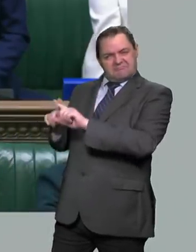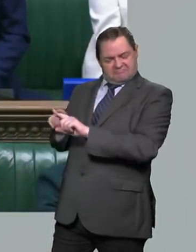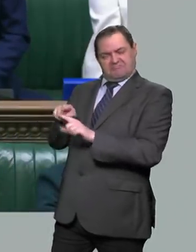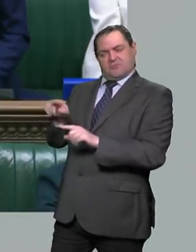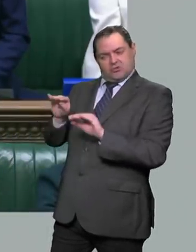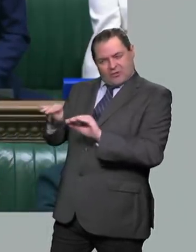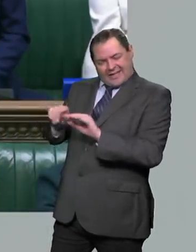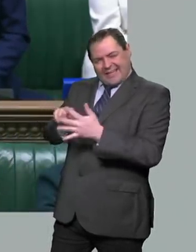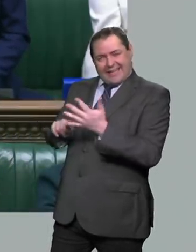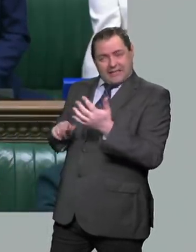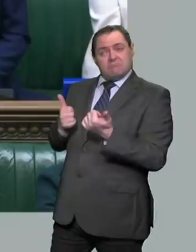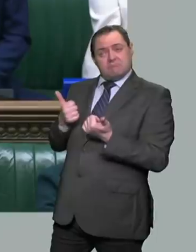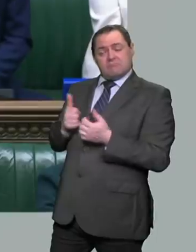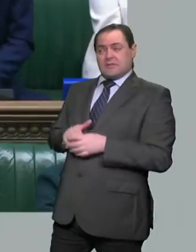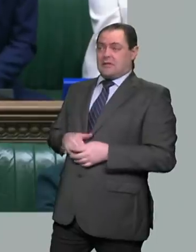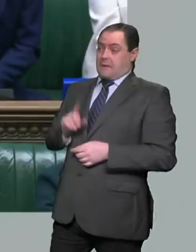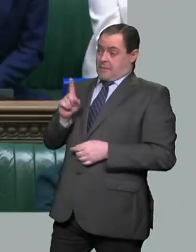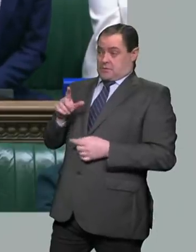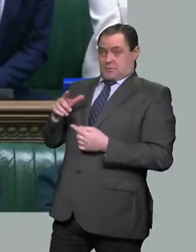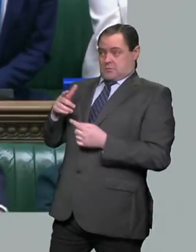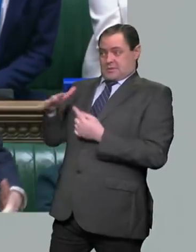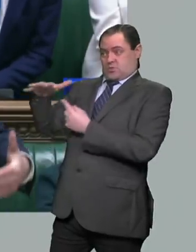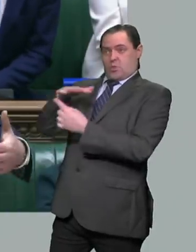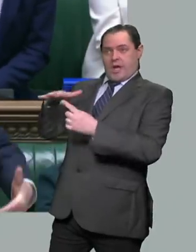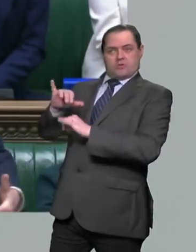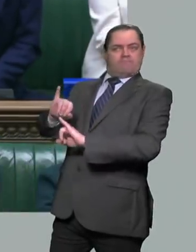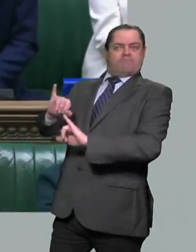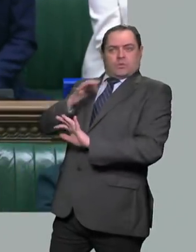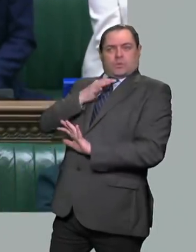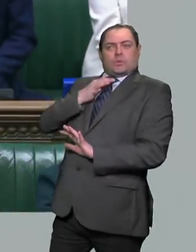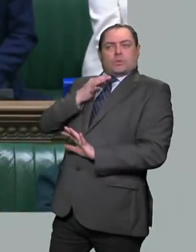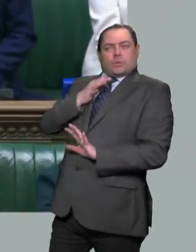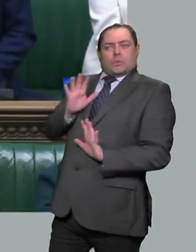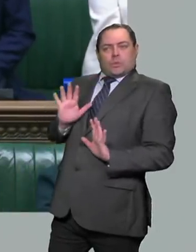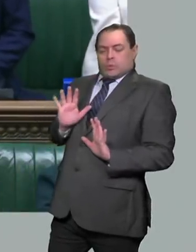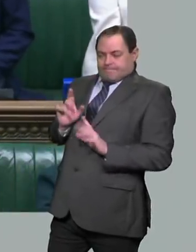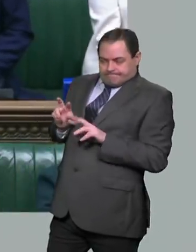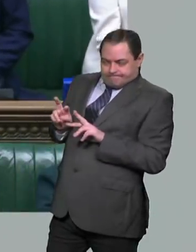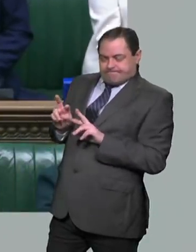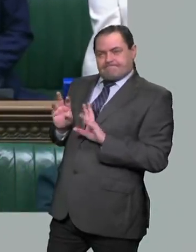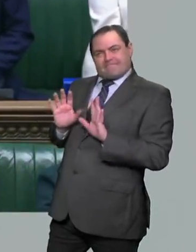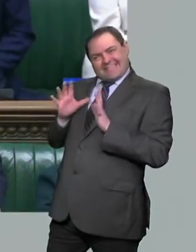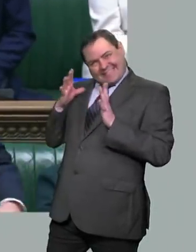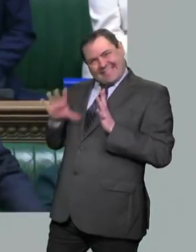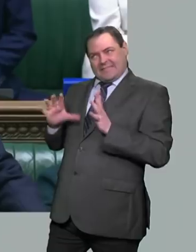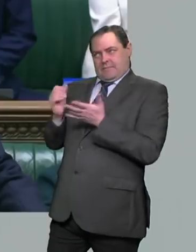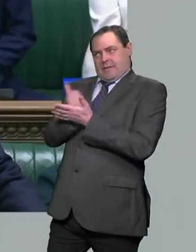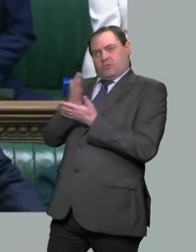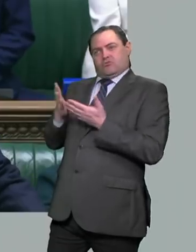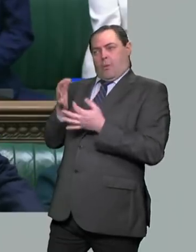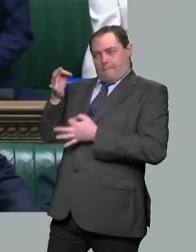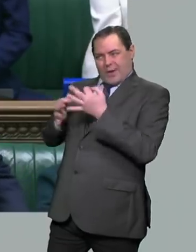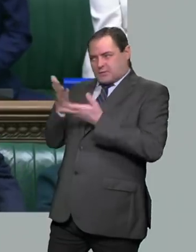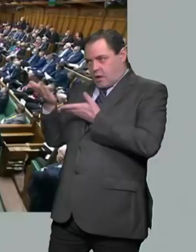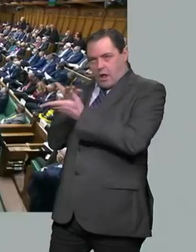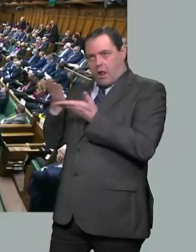greatly appreciated. But I must say that the situation remains risky, Mr. Speaker, and it is vital that diplomacy finds a